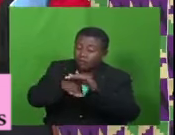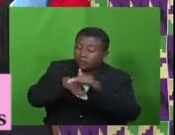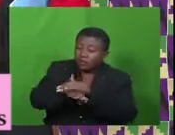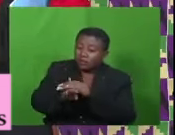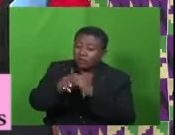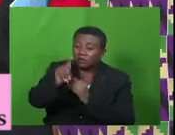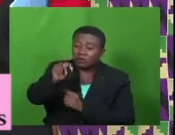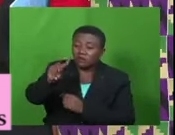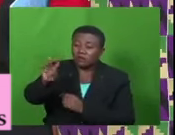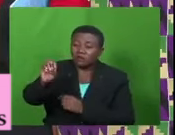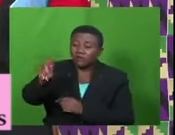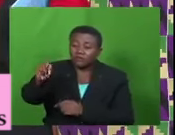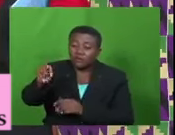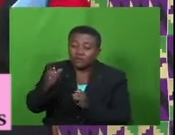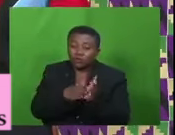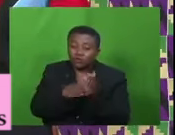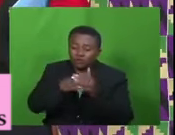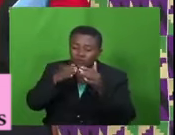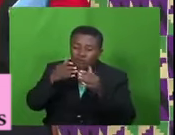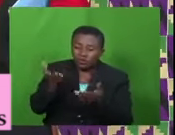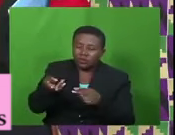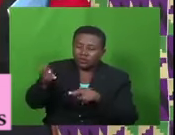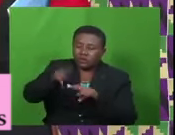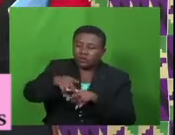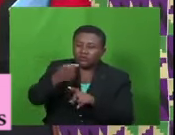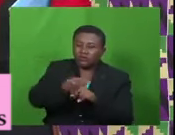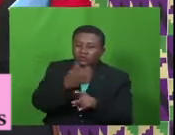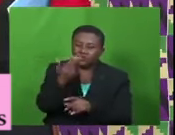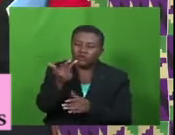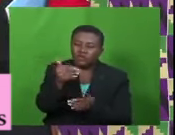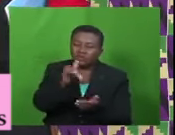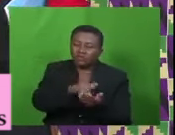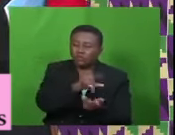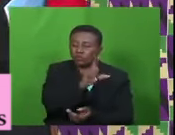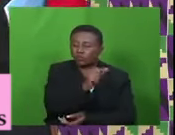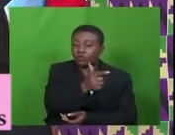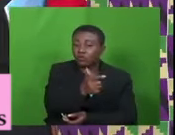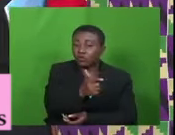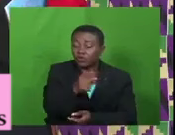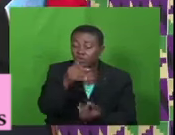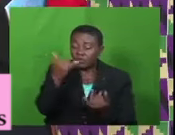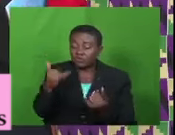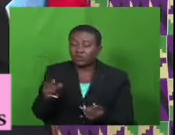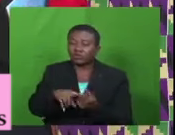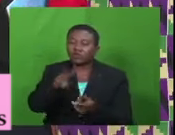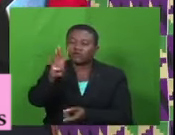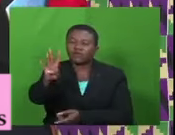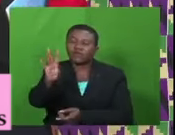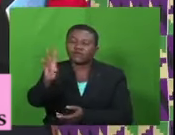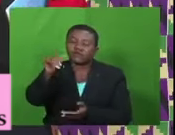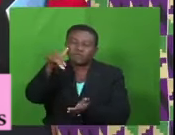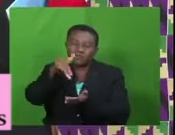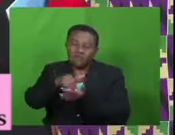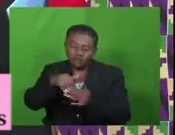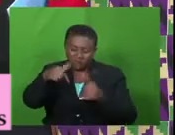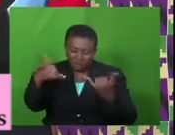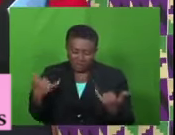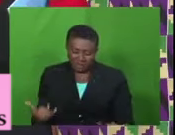from 13,000 in 2021 to 47,000 today.